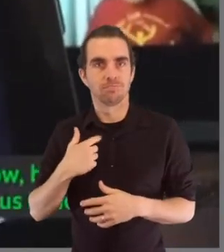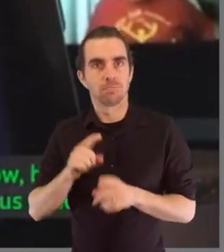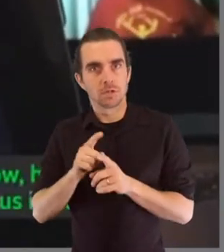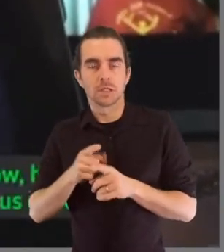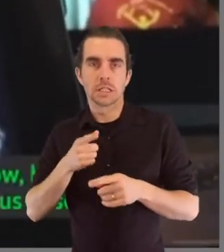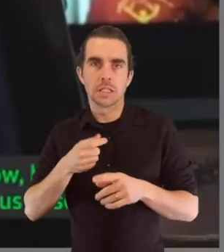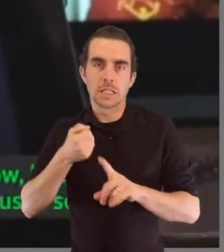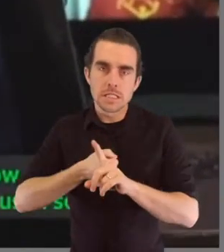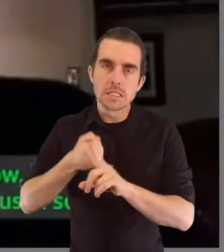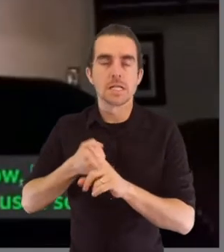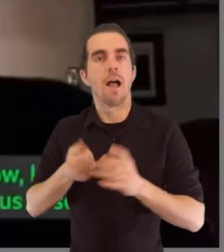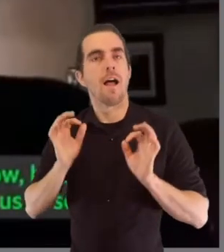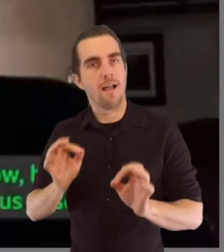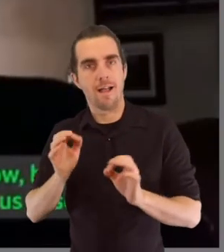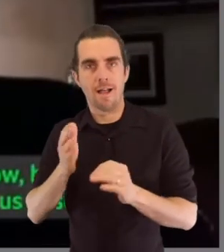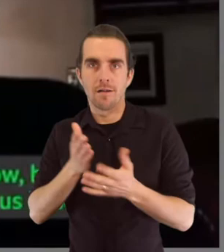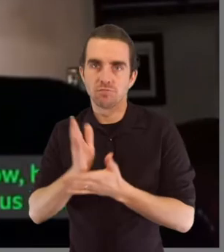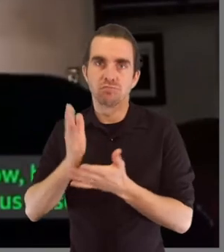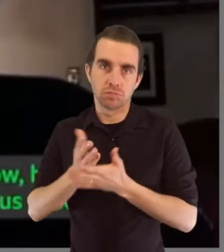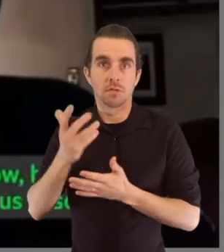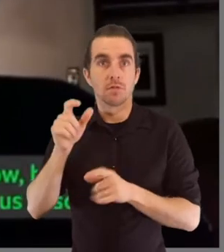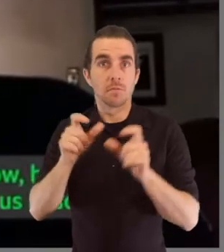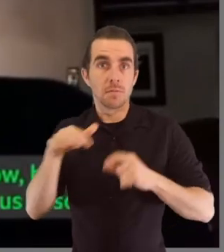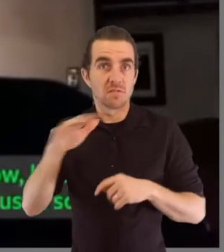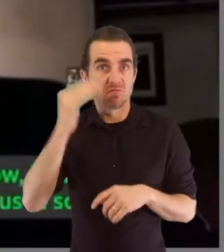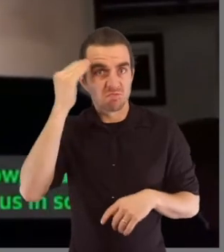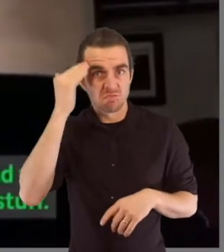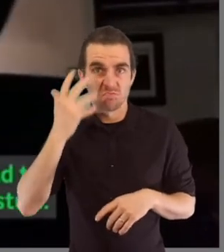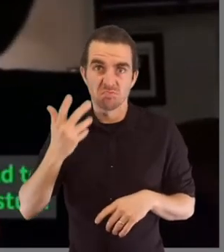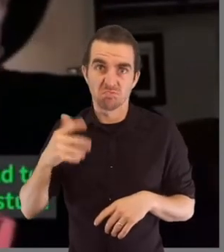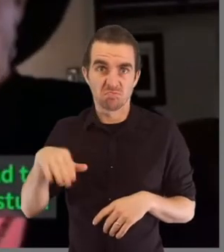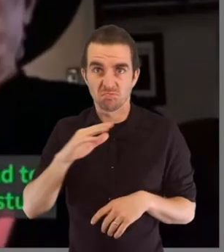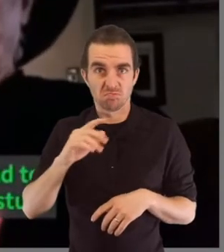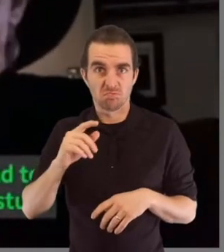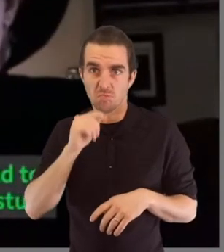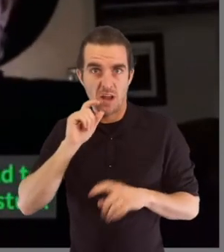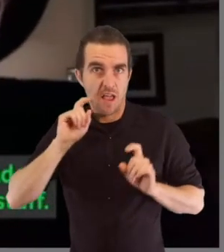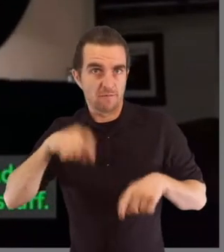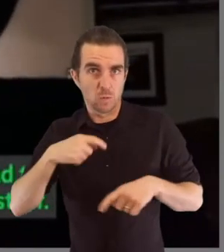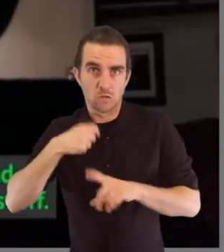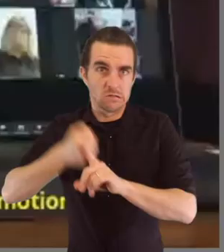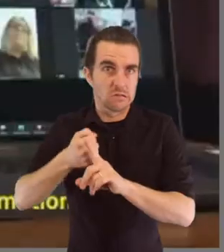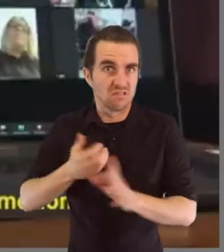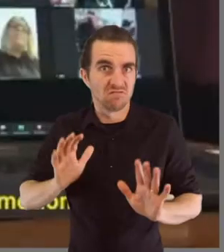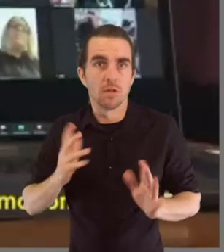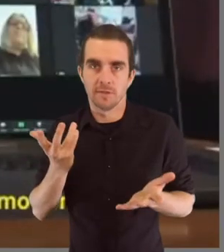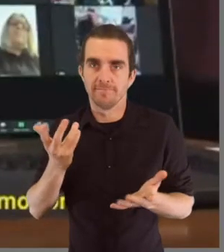had just kind of, you know, had some common sense and included it in society, we wouldn't have had to do any of this stuff. I'm